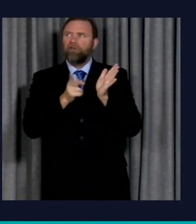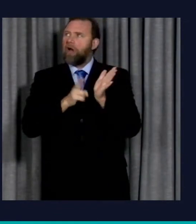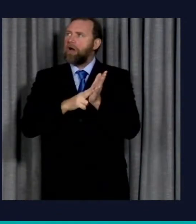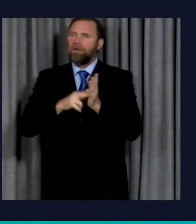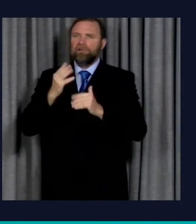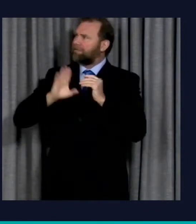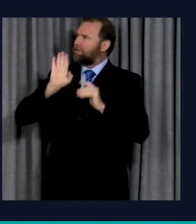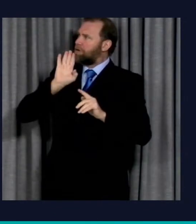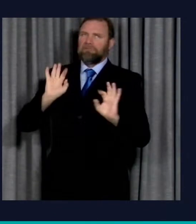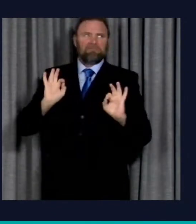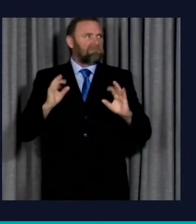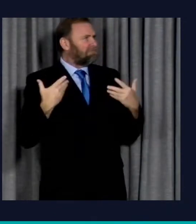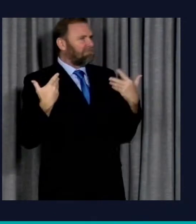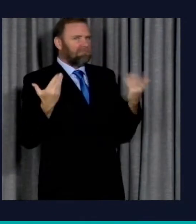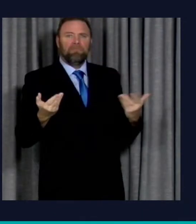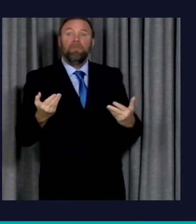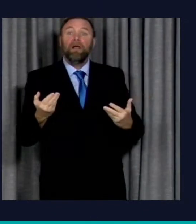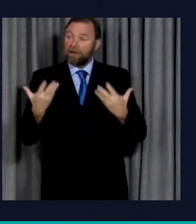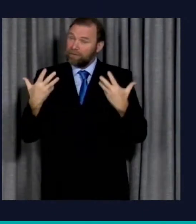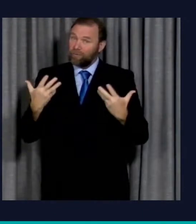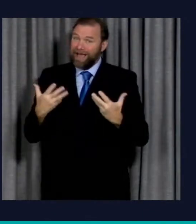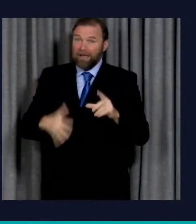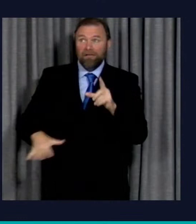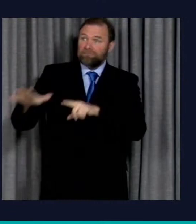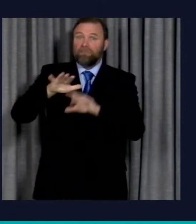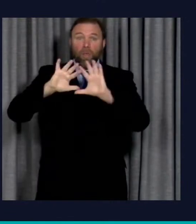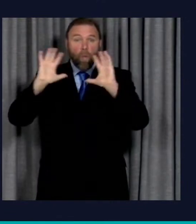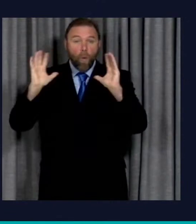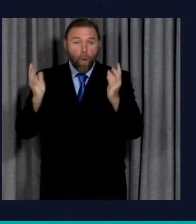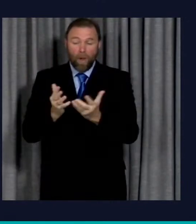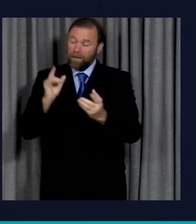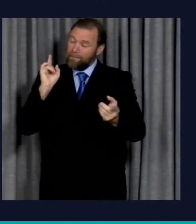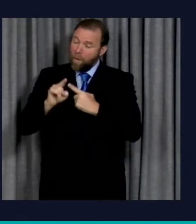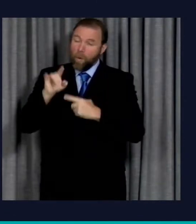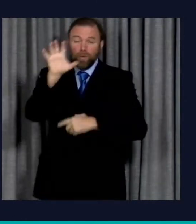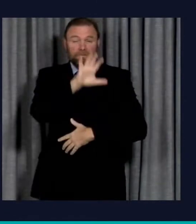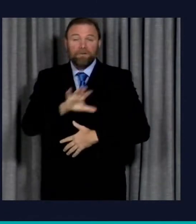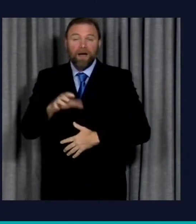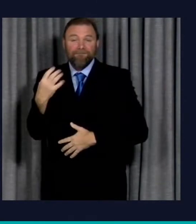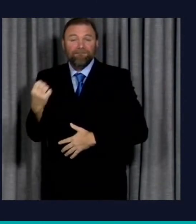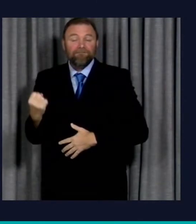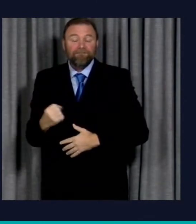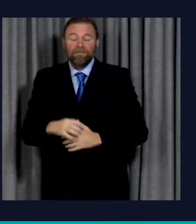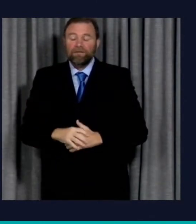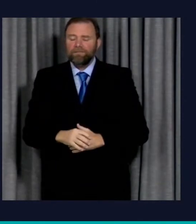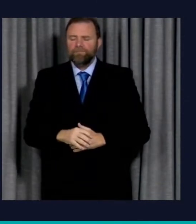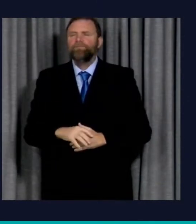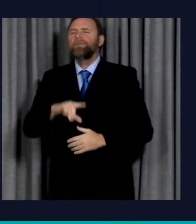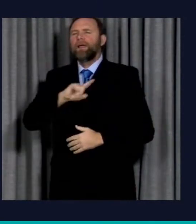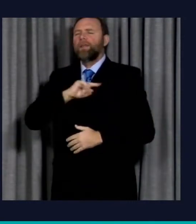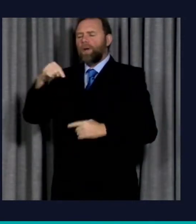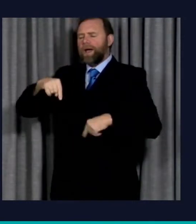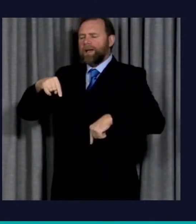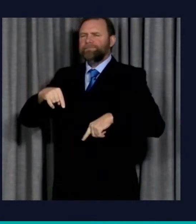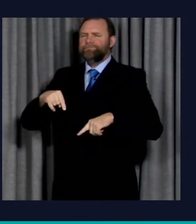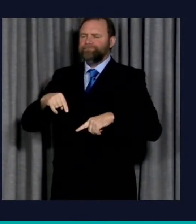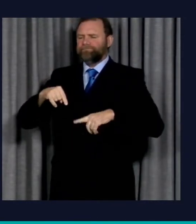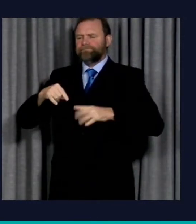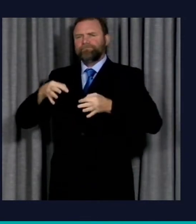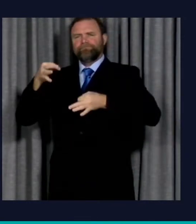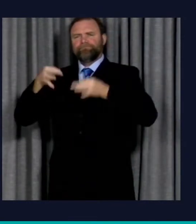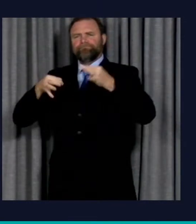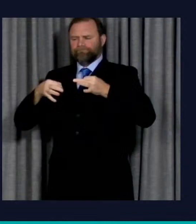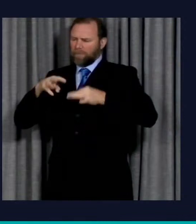countries right across the world are affected by it. And that's the reason why the Cabinet here in Wales has been